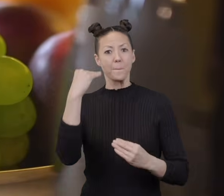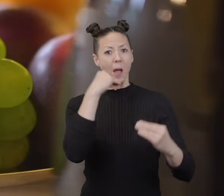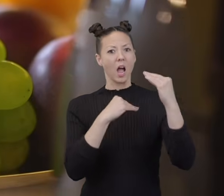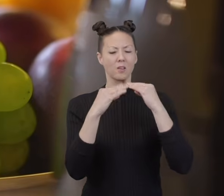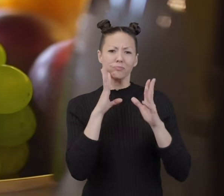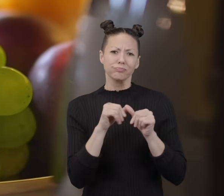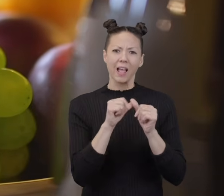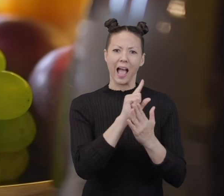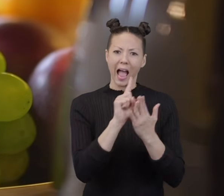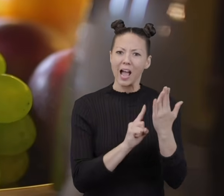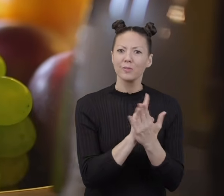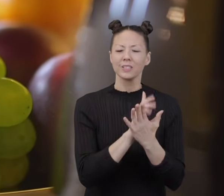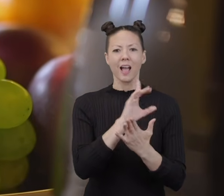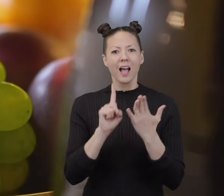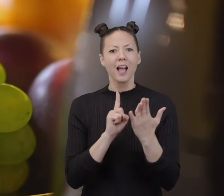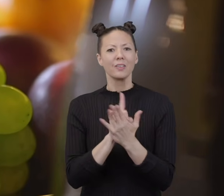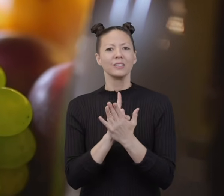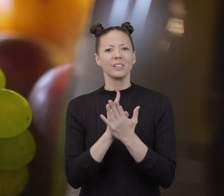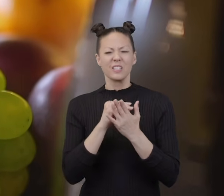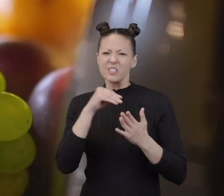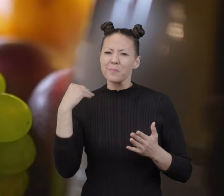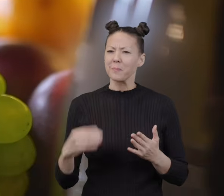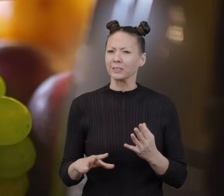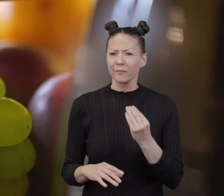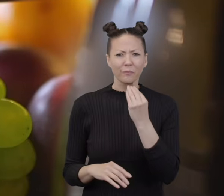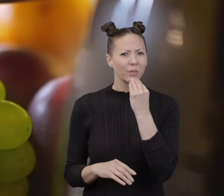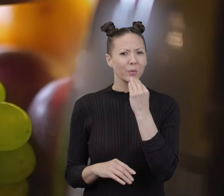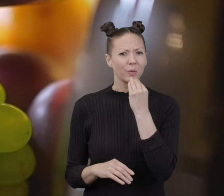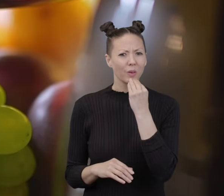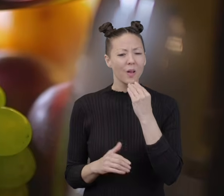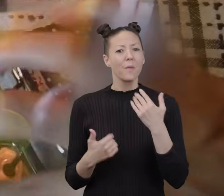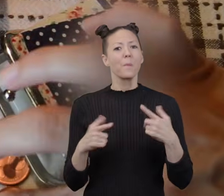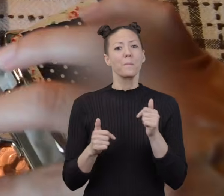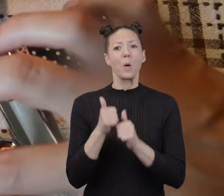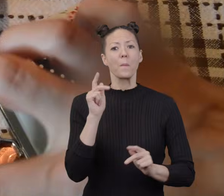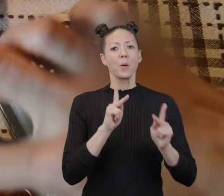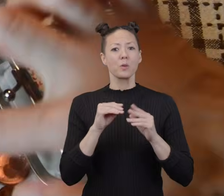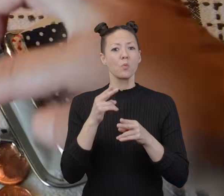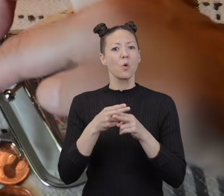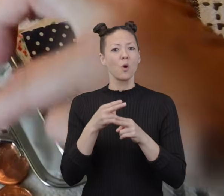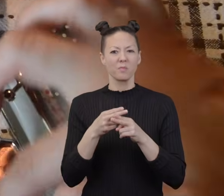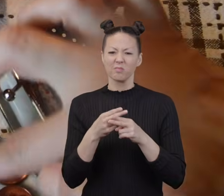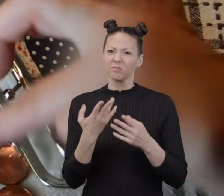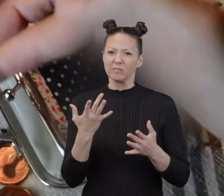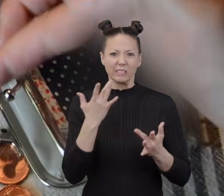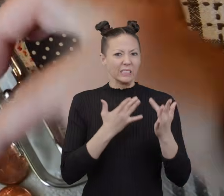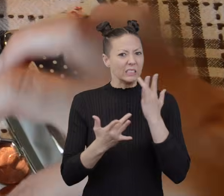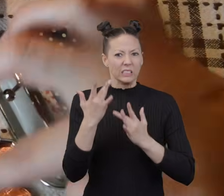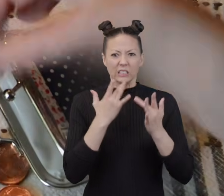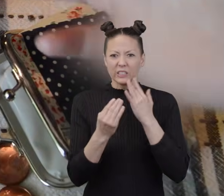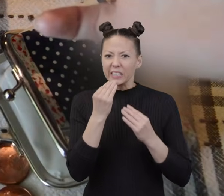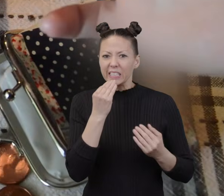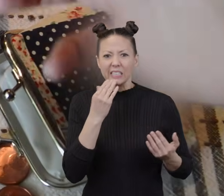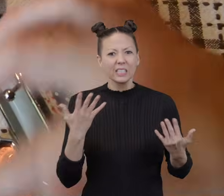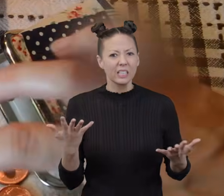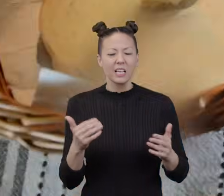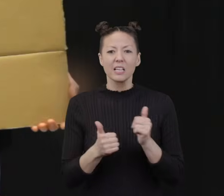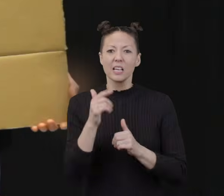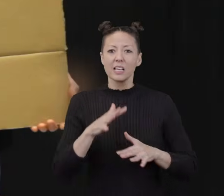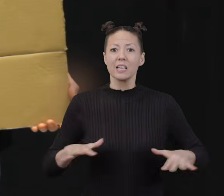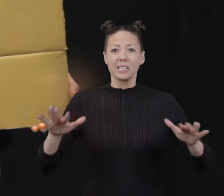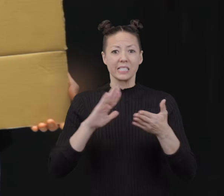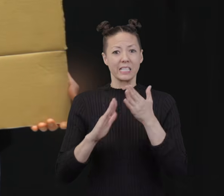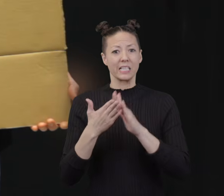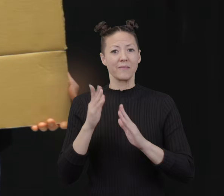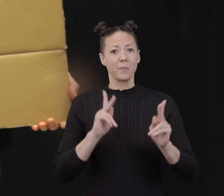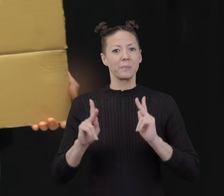held banquets that lasted for hours with lavish, expensive foods, while most people in Rome barely had enough to eat. Most